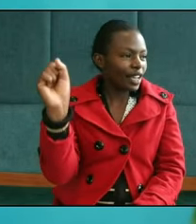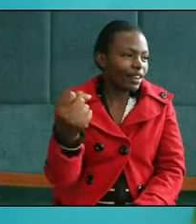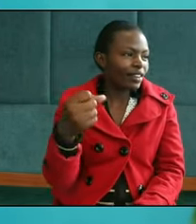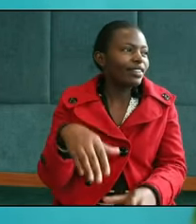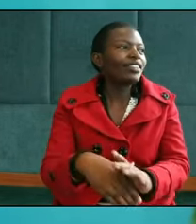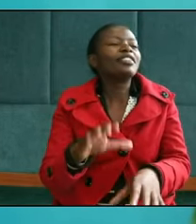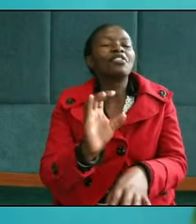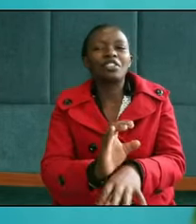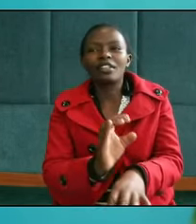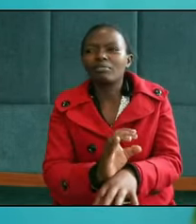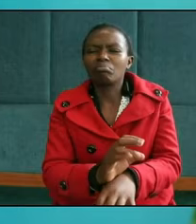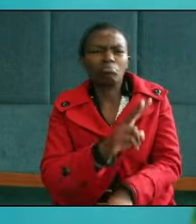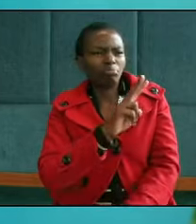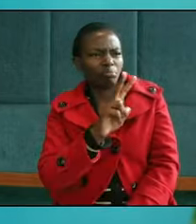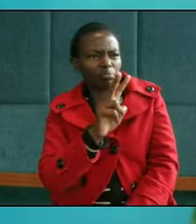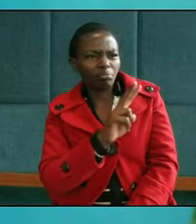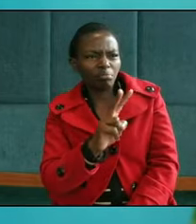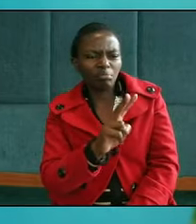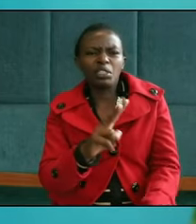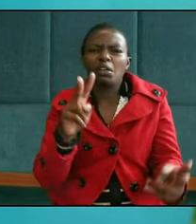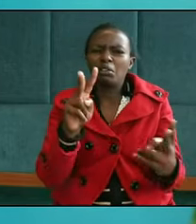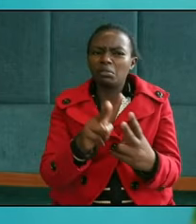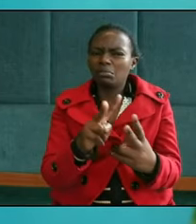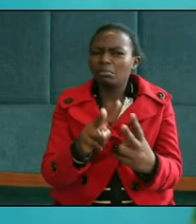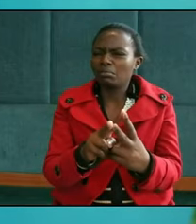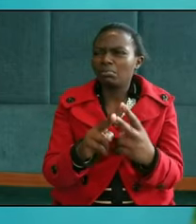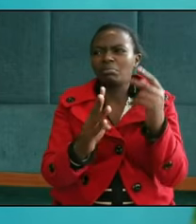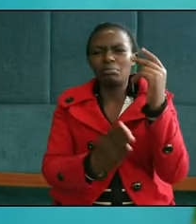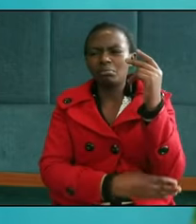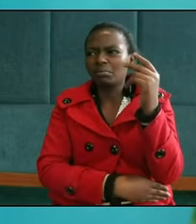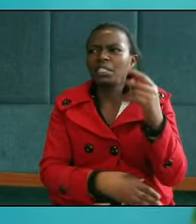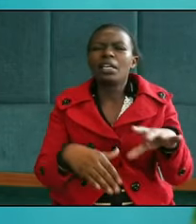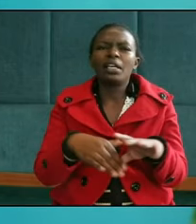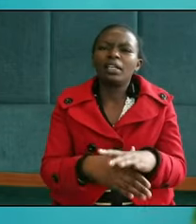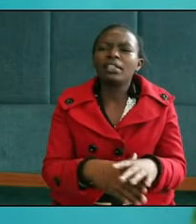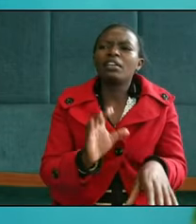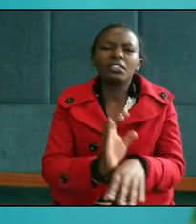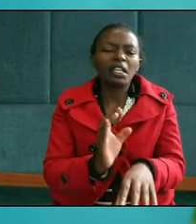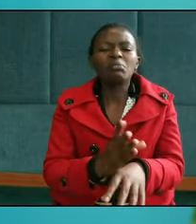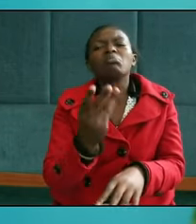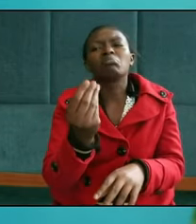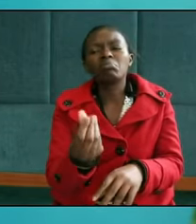We look very pious, but very political in church affairs and secular affairs.